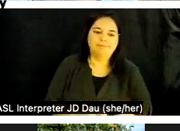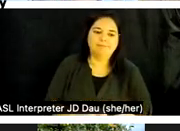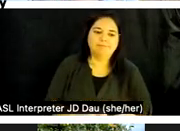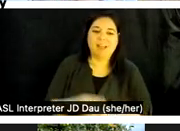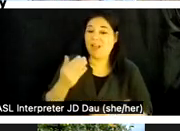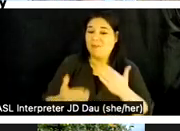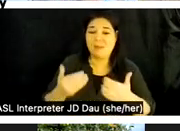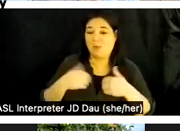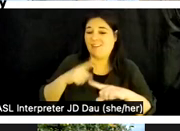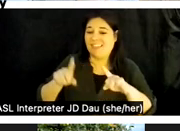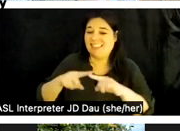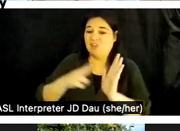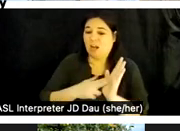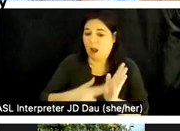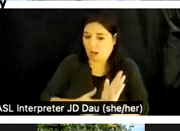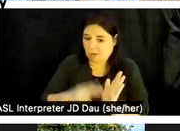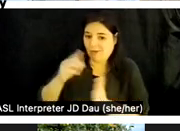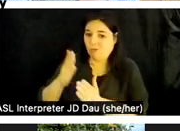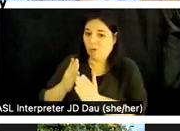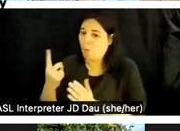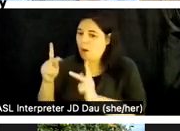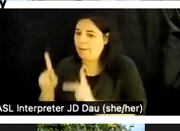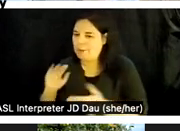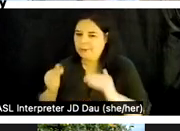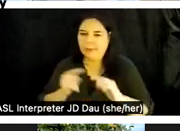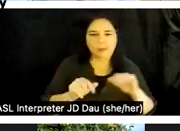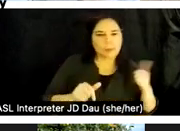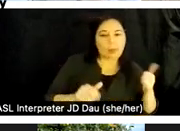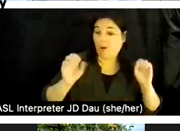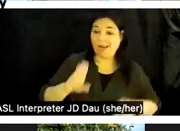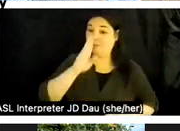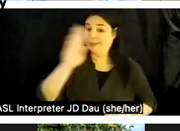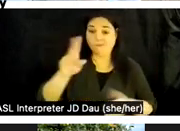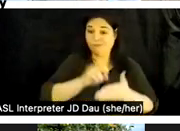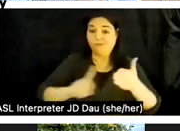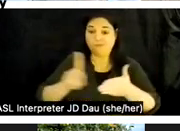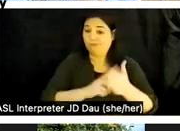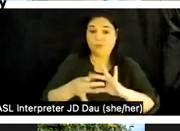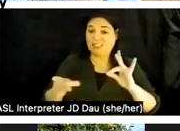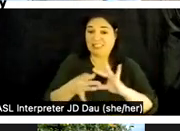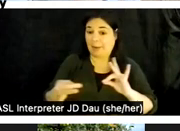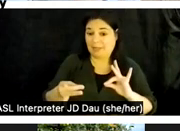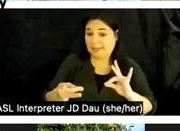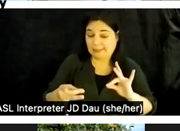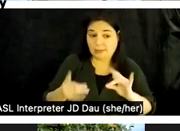and conditions than others. It could also be just outright discriminatory statements, that sort